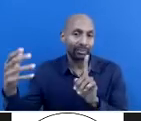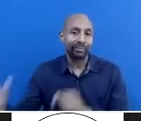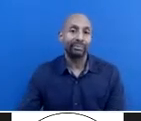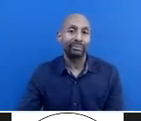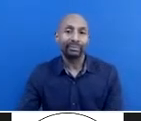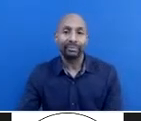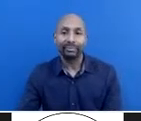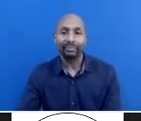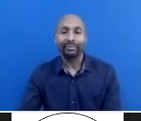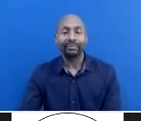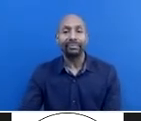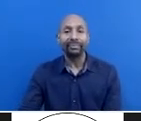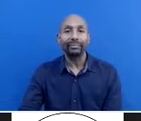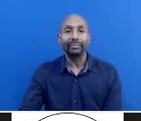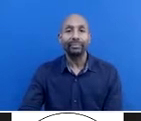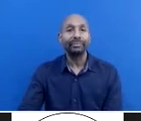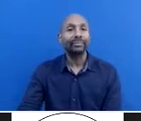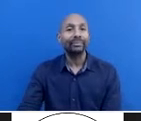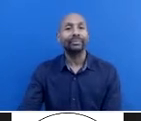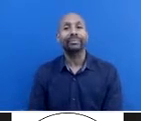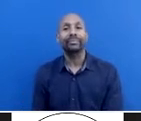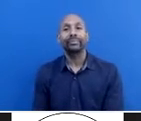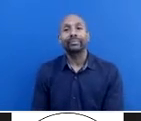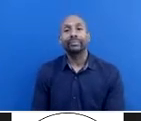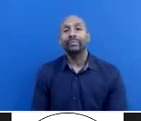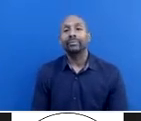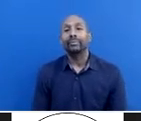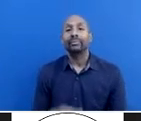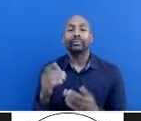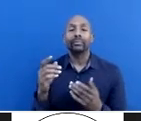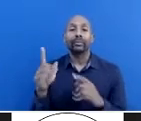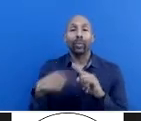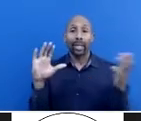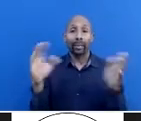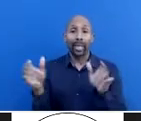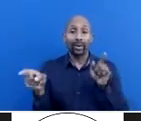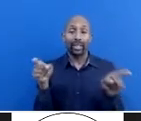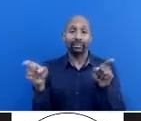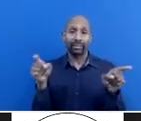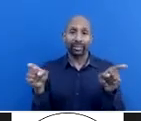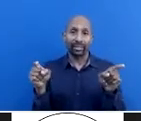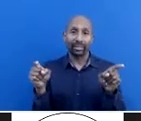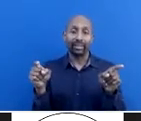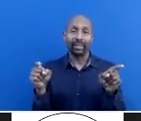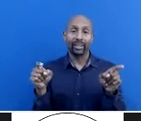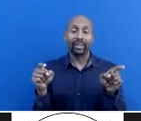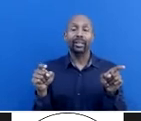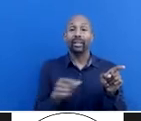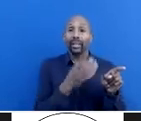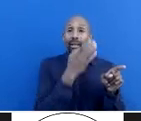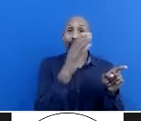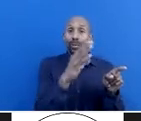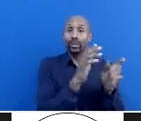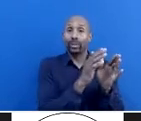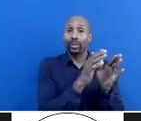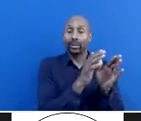point of departure, I would say, in the comparison between Blues People and the work of